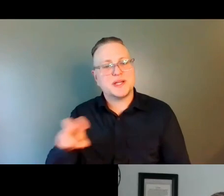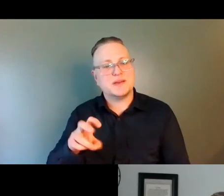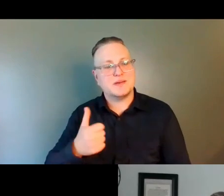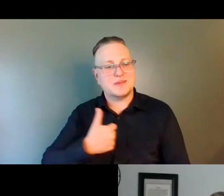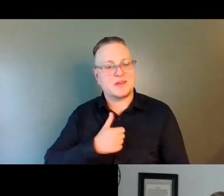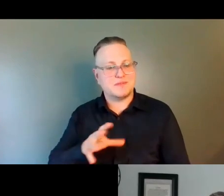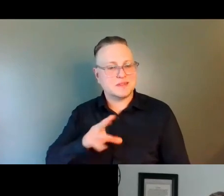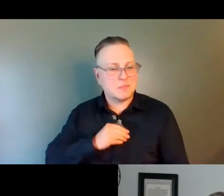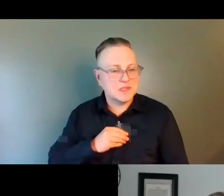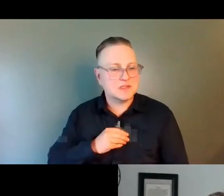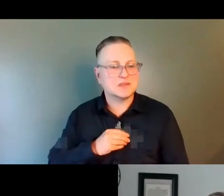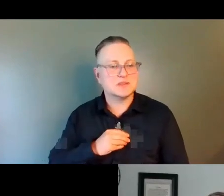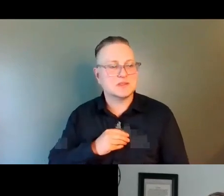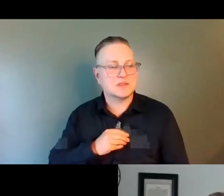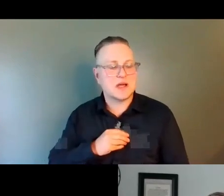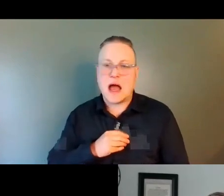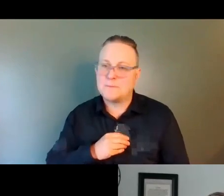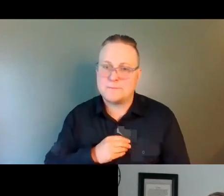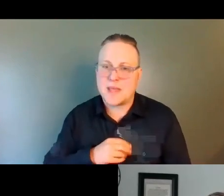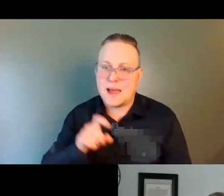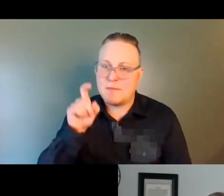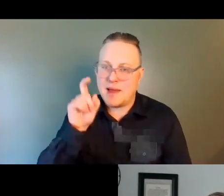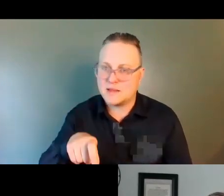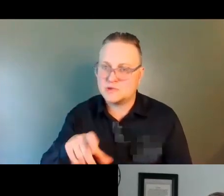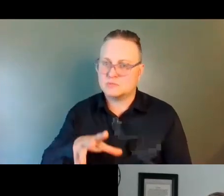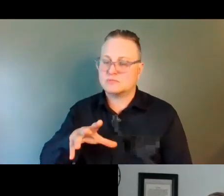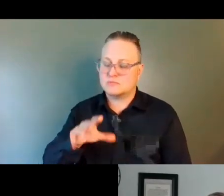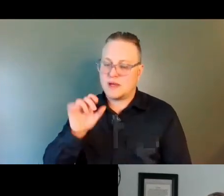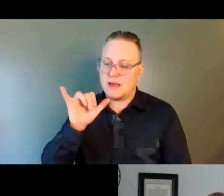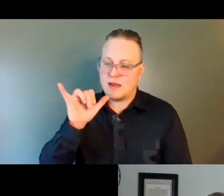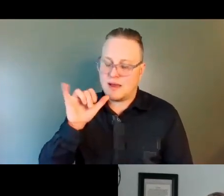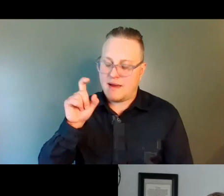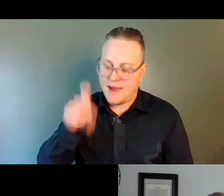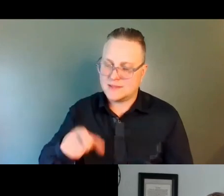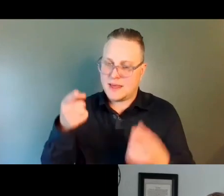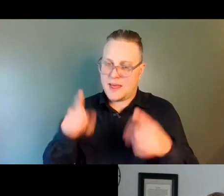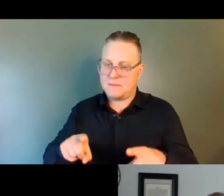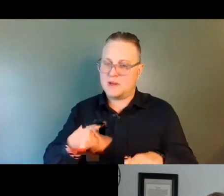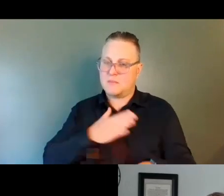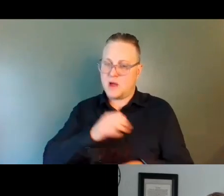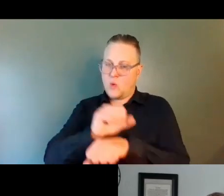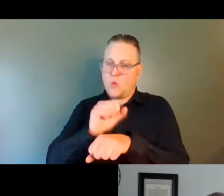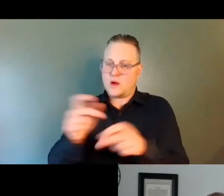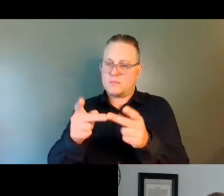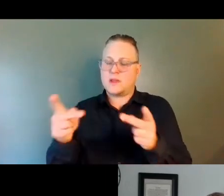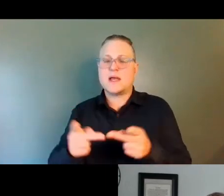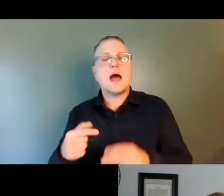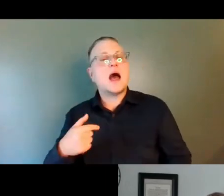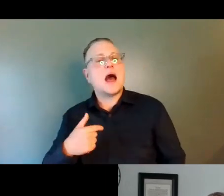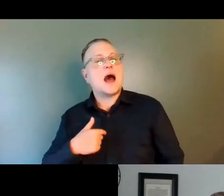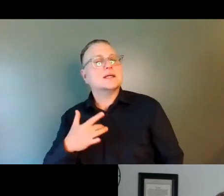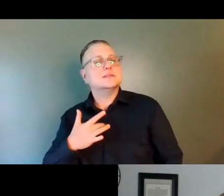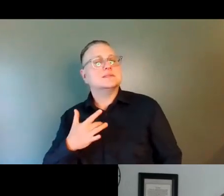work right away, given that I came to my diagnosis much later in life than childhood, which is typical for